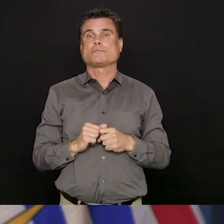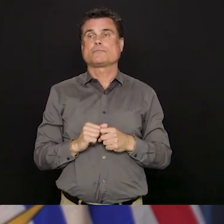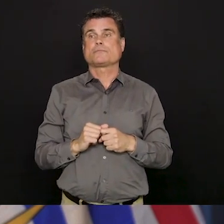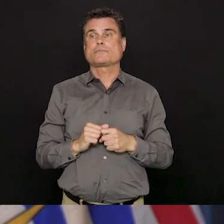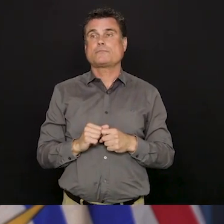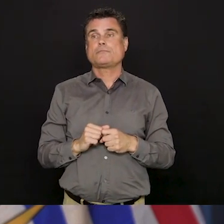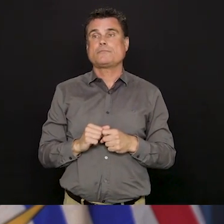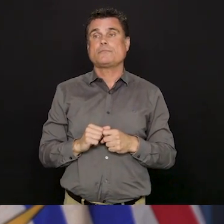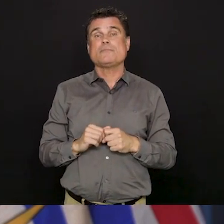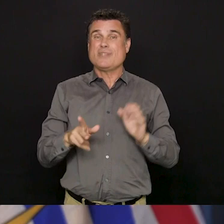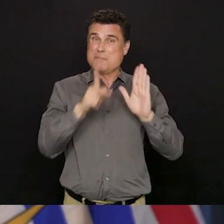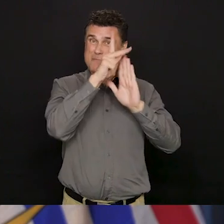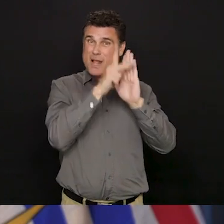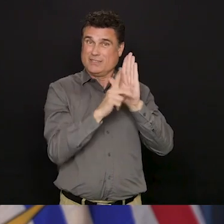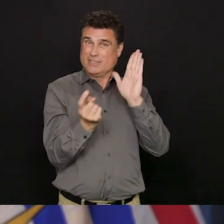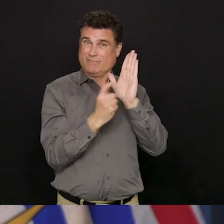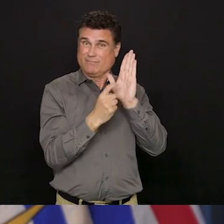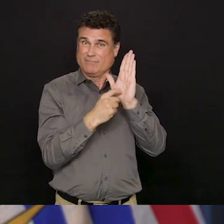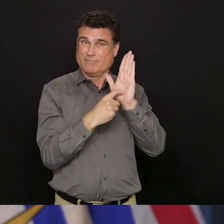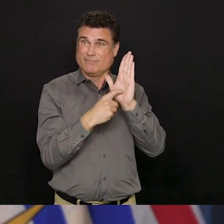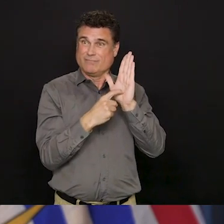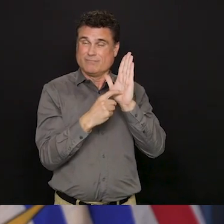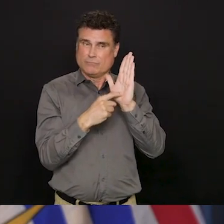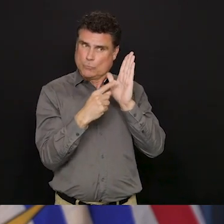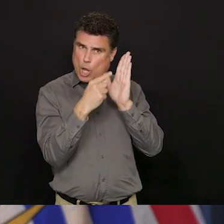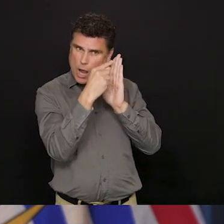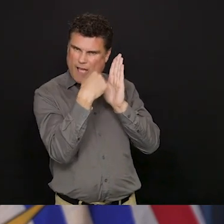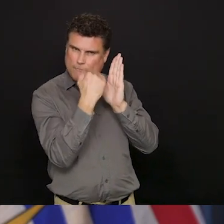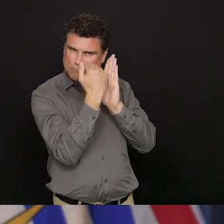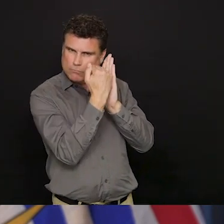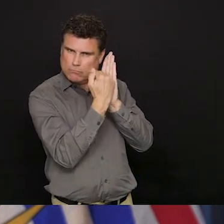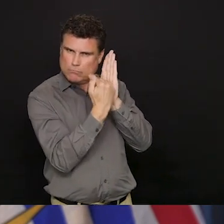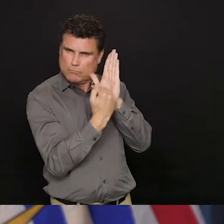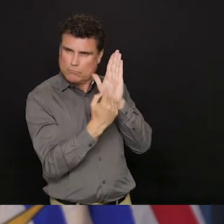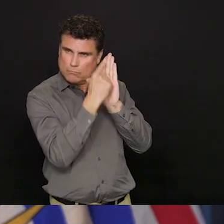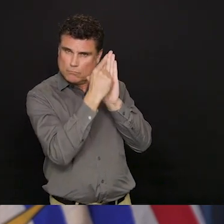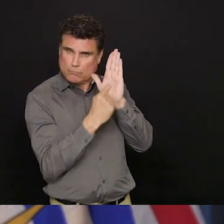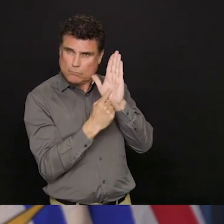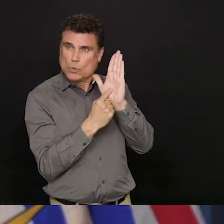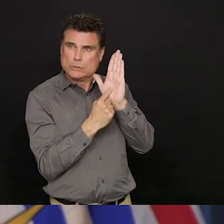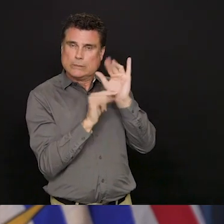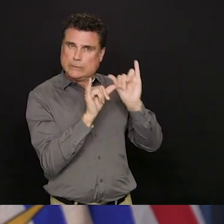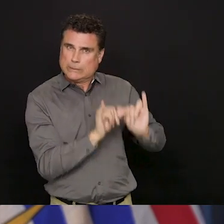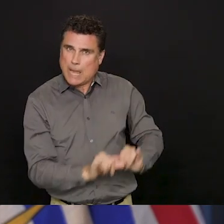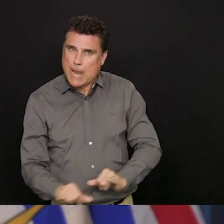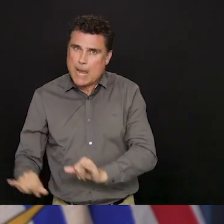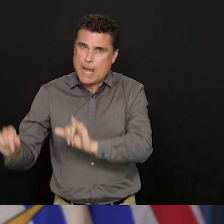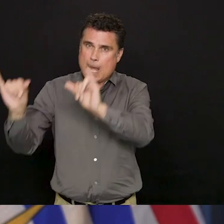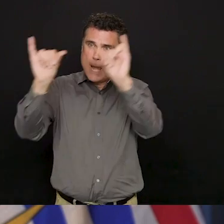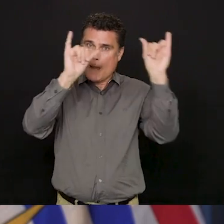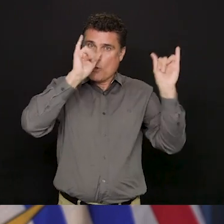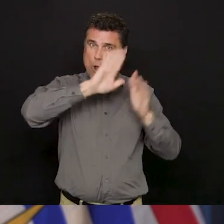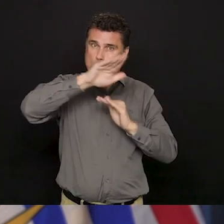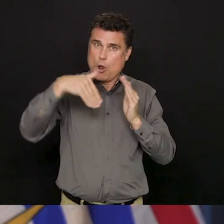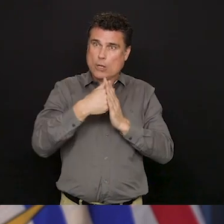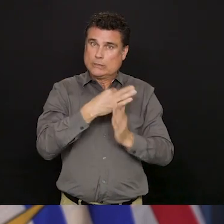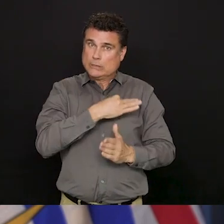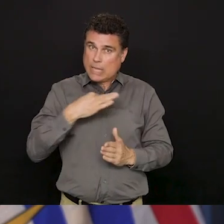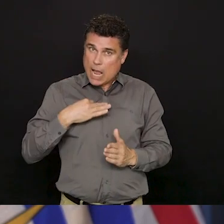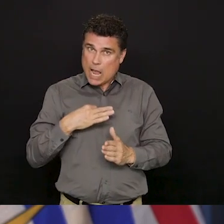blanket that everybody is at one, and so it may be some people not recognizing who are the people who need to